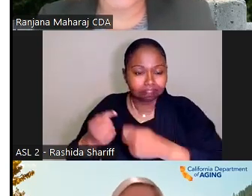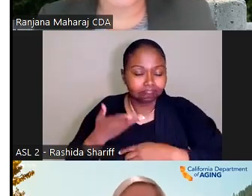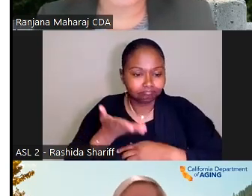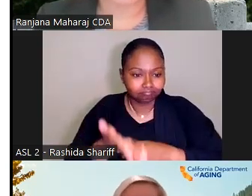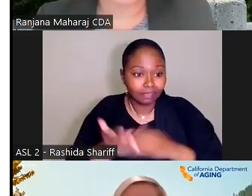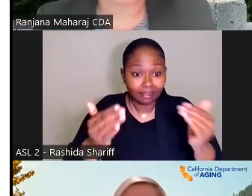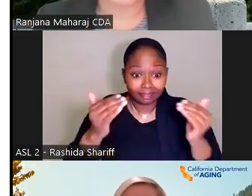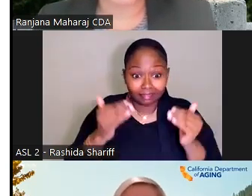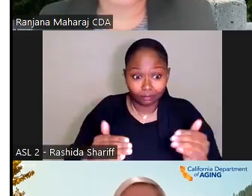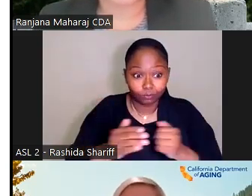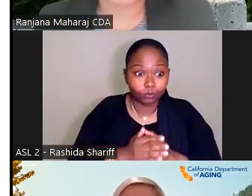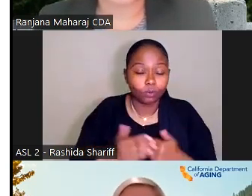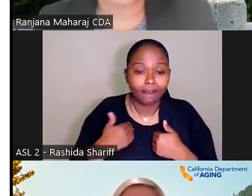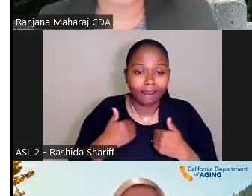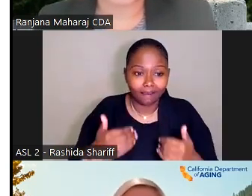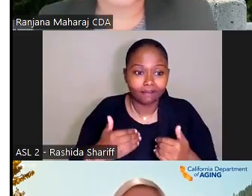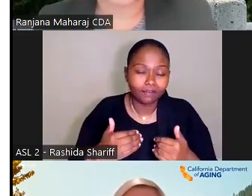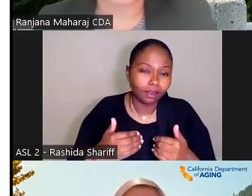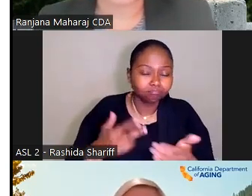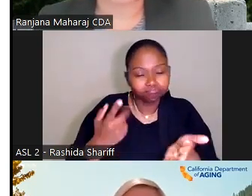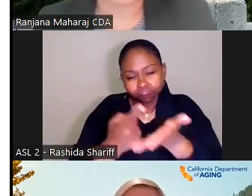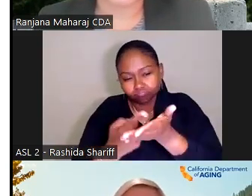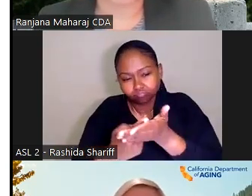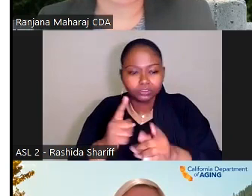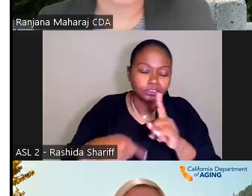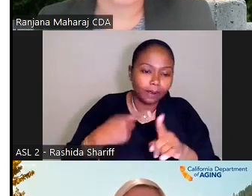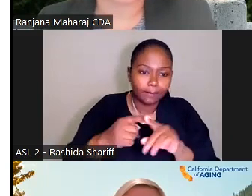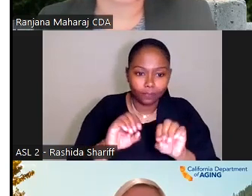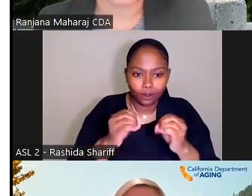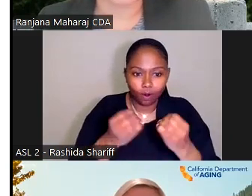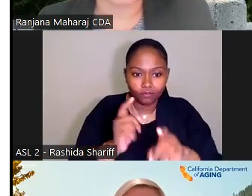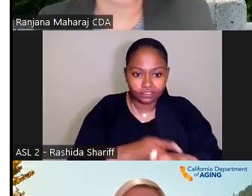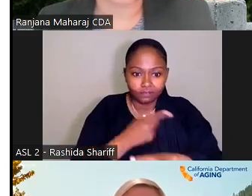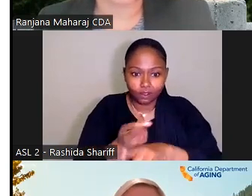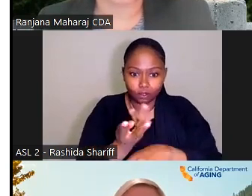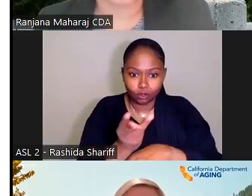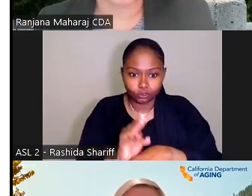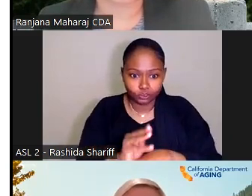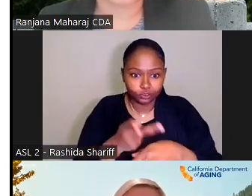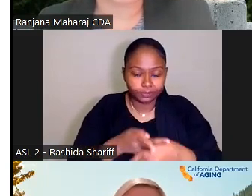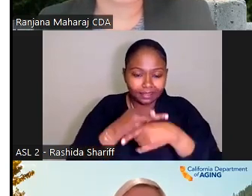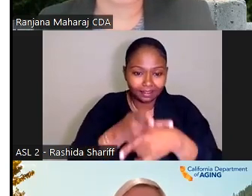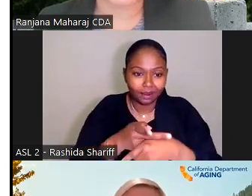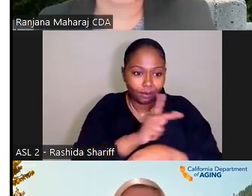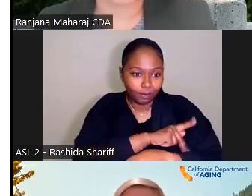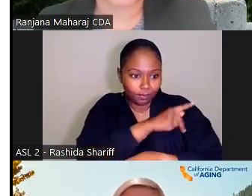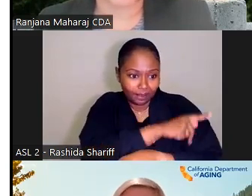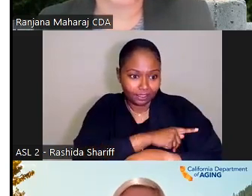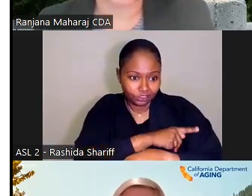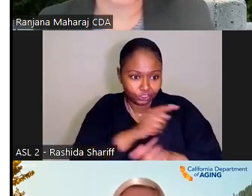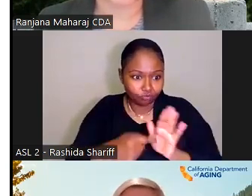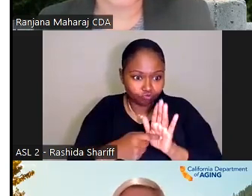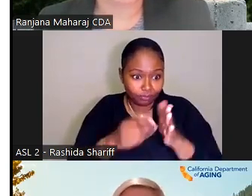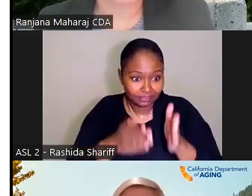we will go ahead and have an overview of the Office of the Long-Term Care Patient Representative by Susan Rodriguez. We will have a short 10-minute